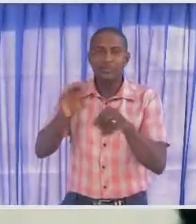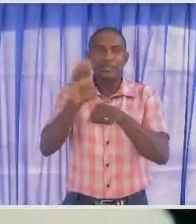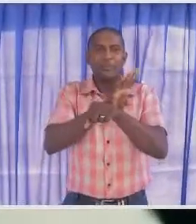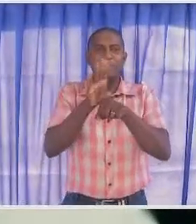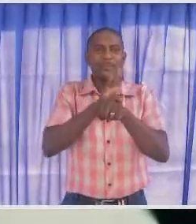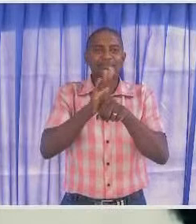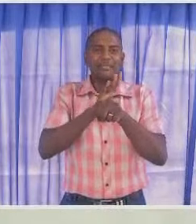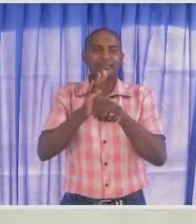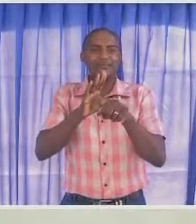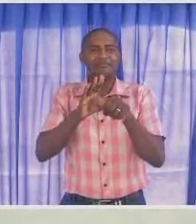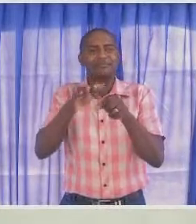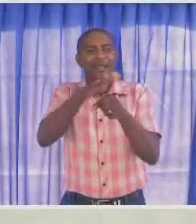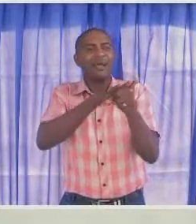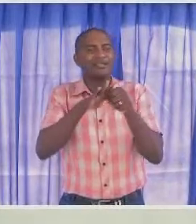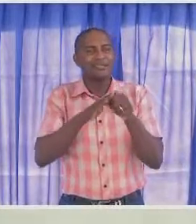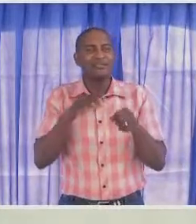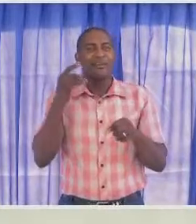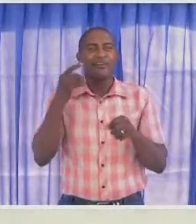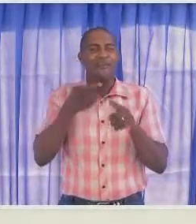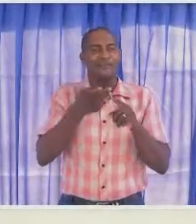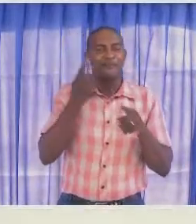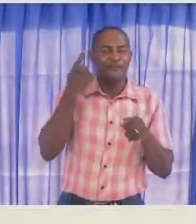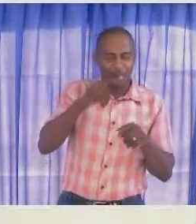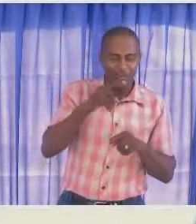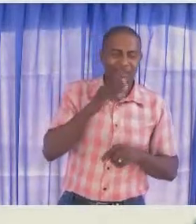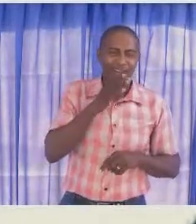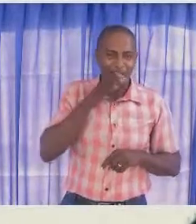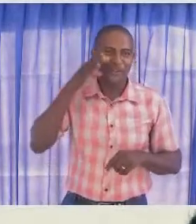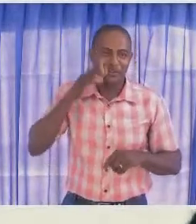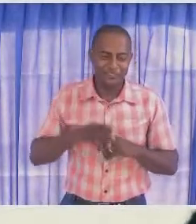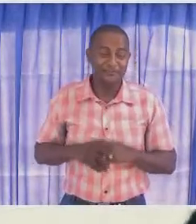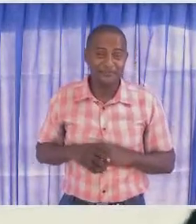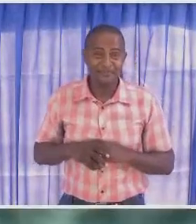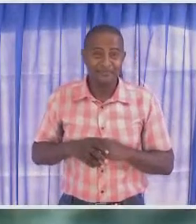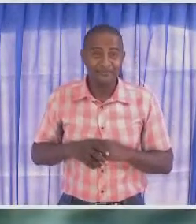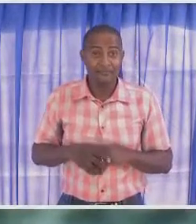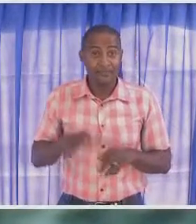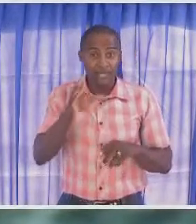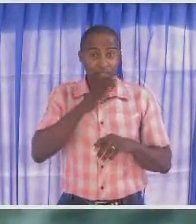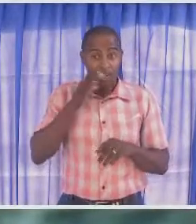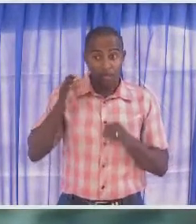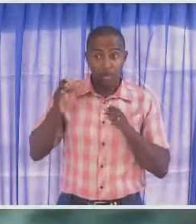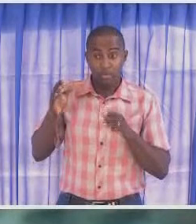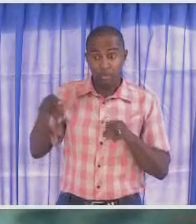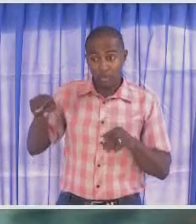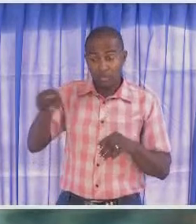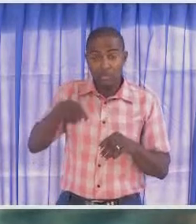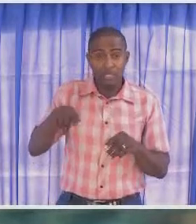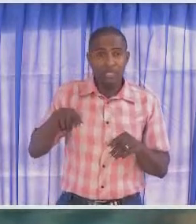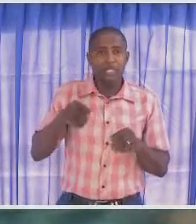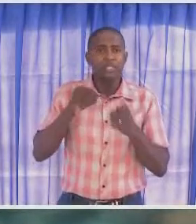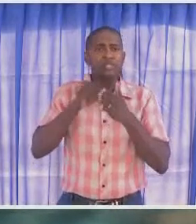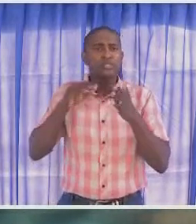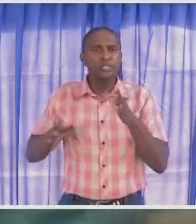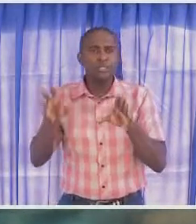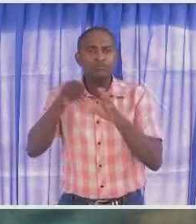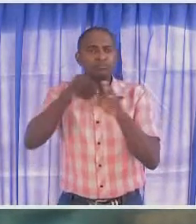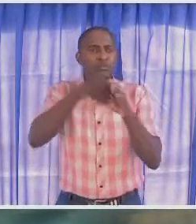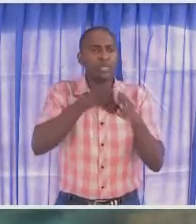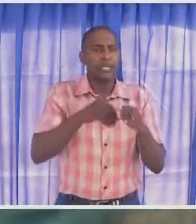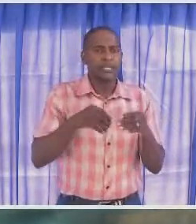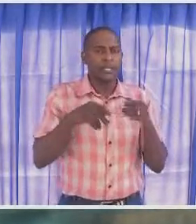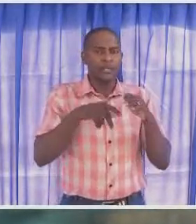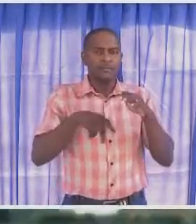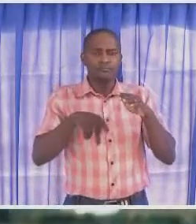aspect of agriculture. In agriculture, students are engaged in primary production